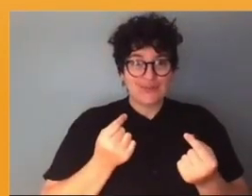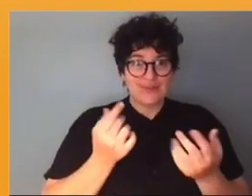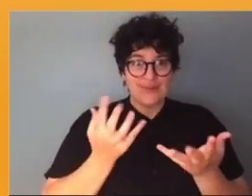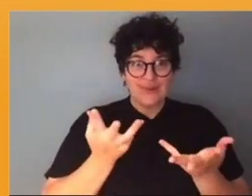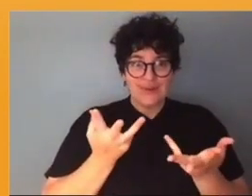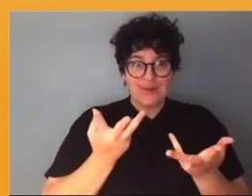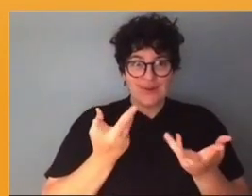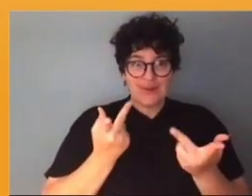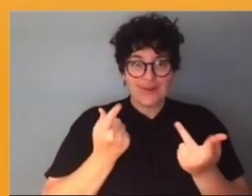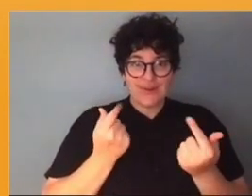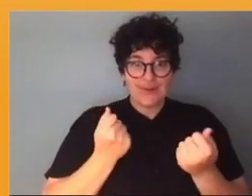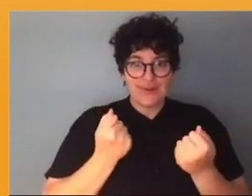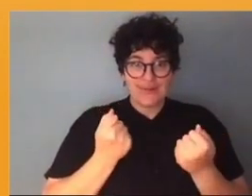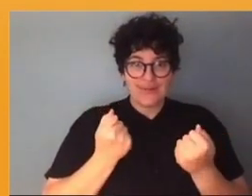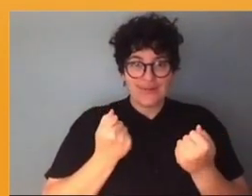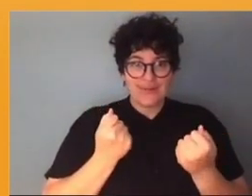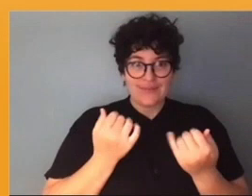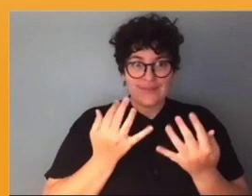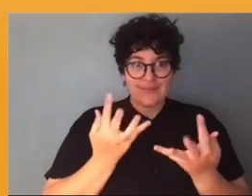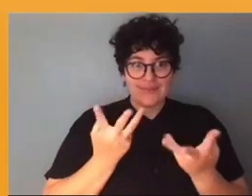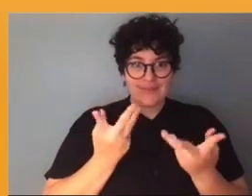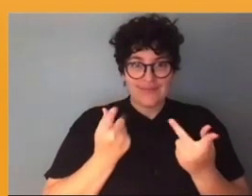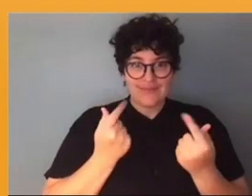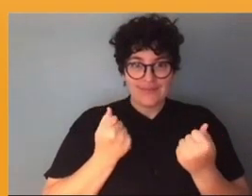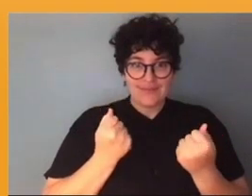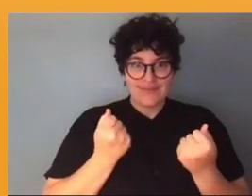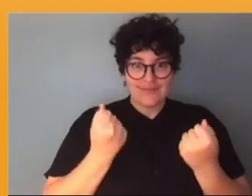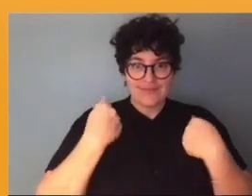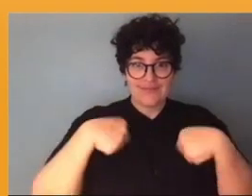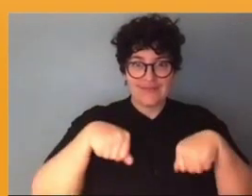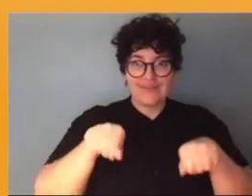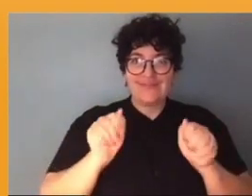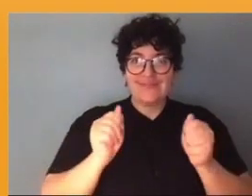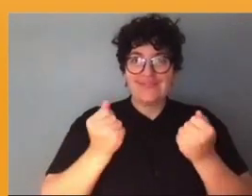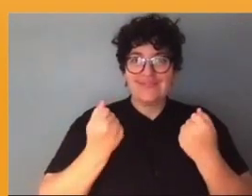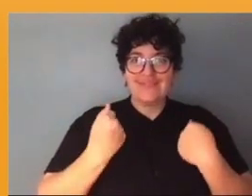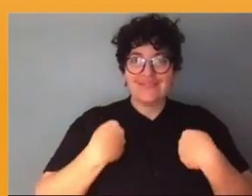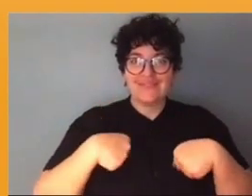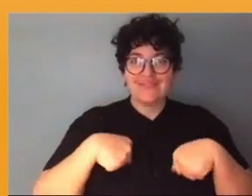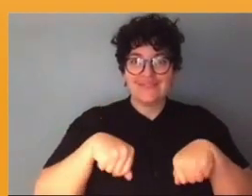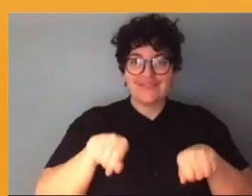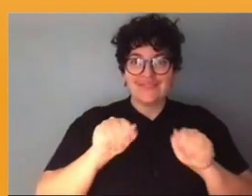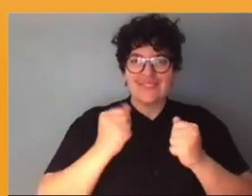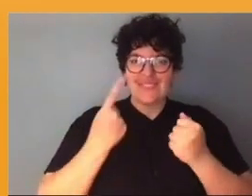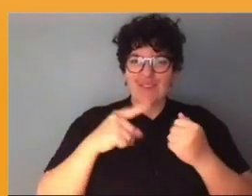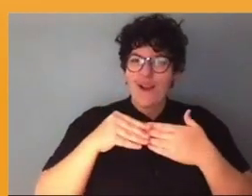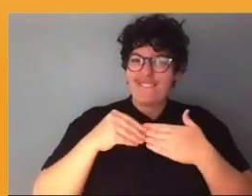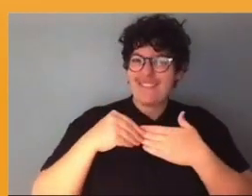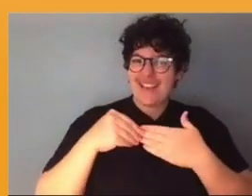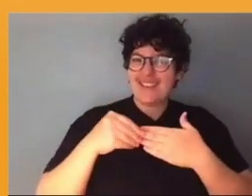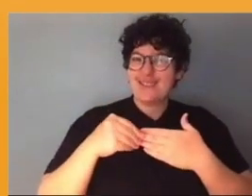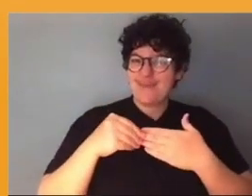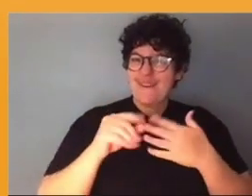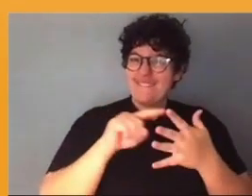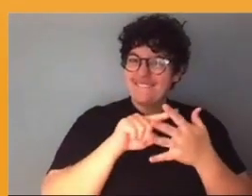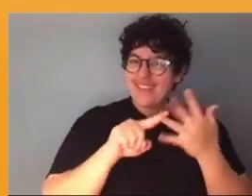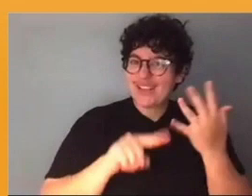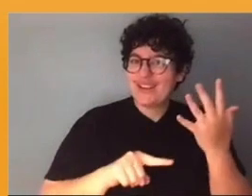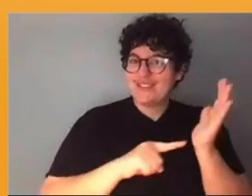make our fingers and wrist flexible.